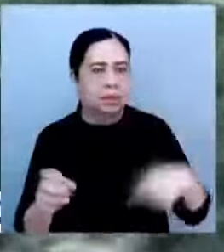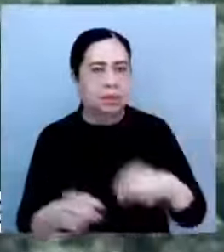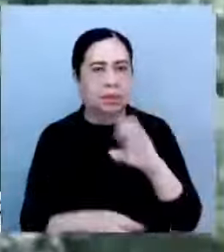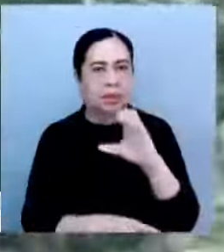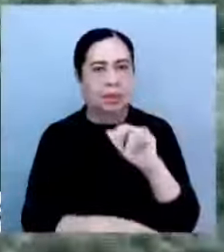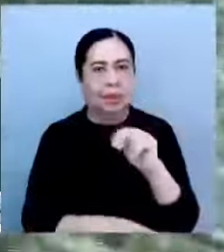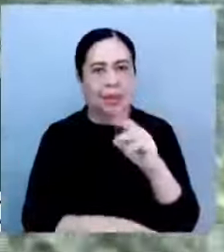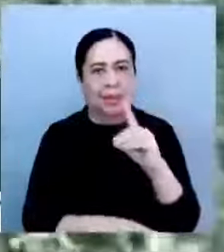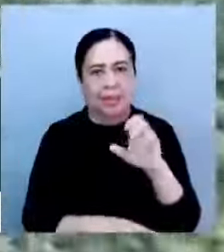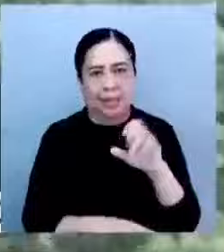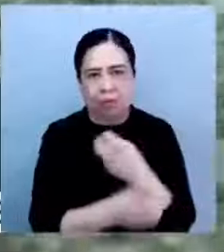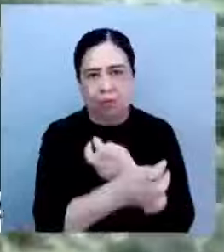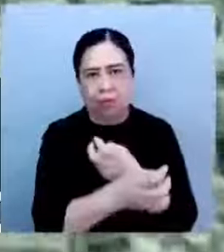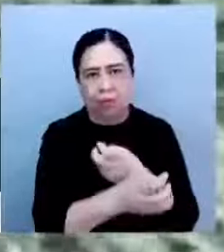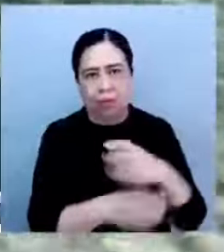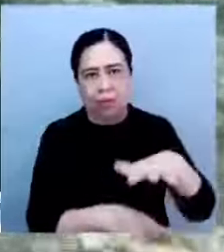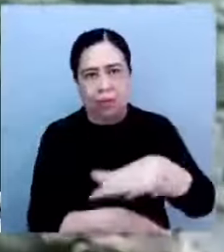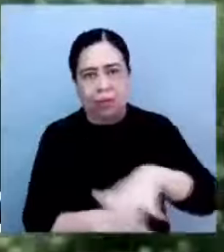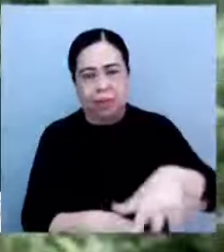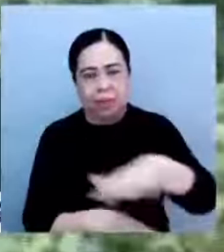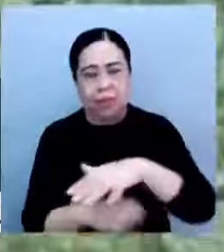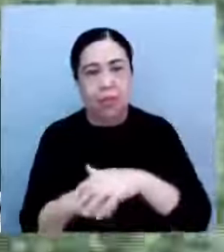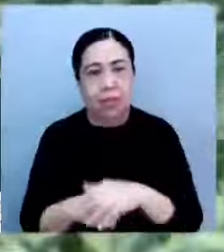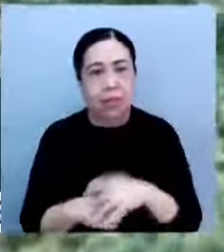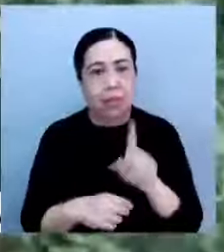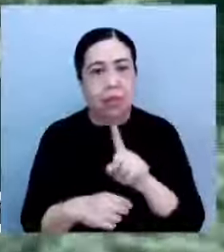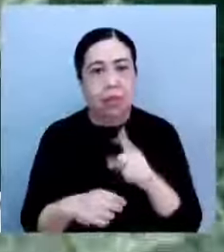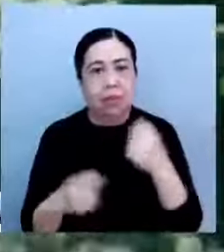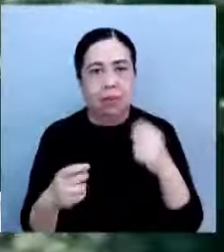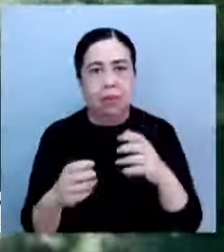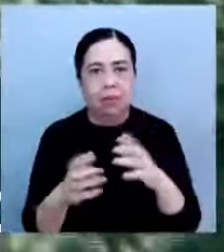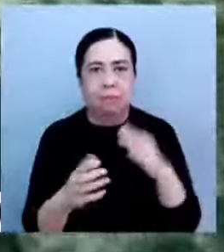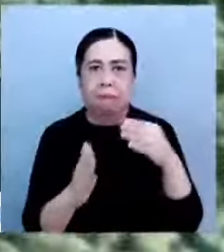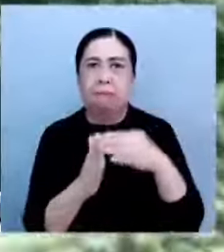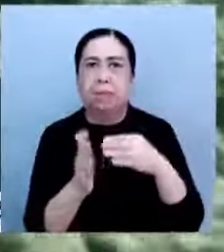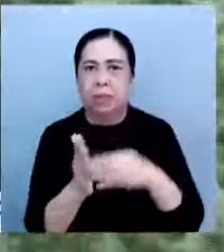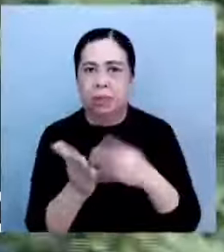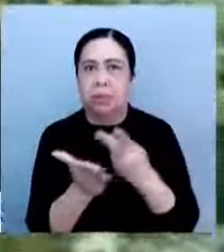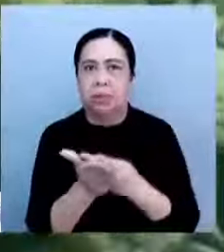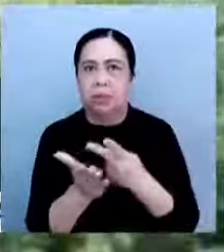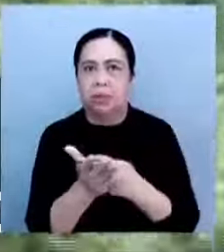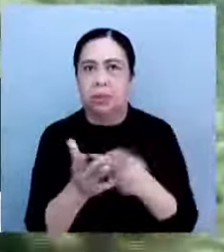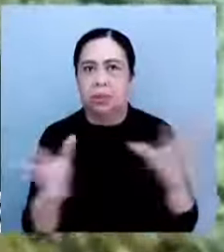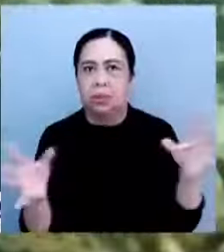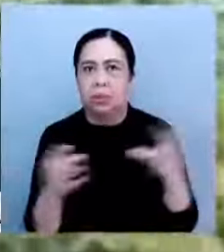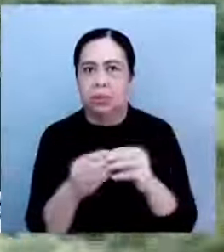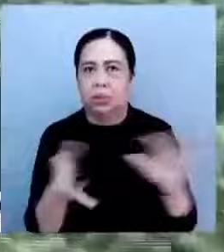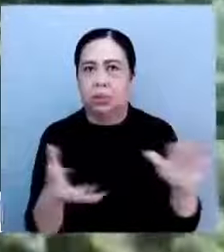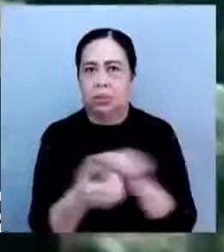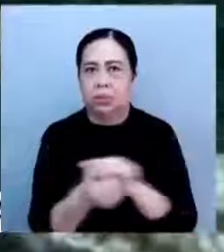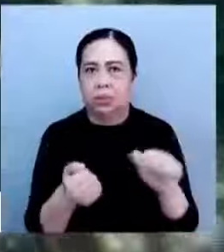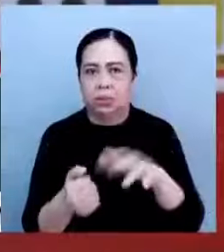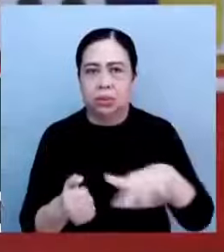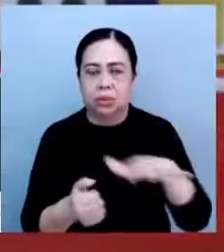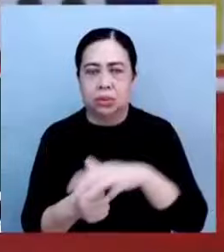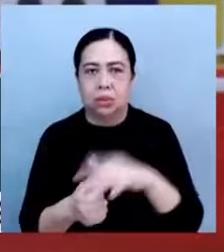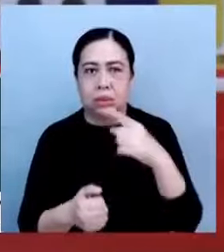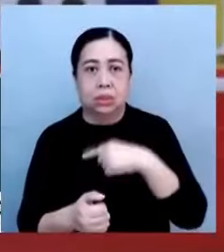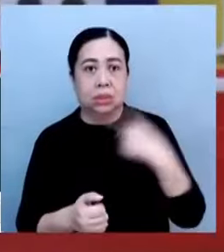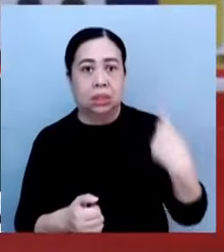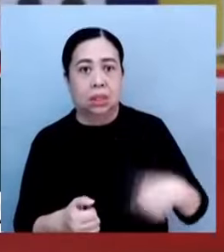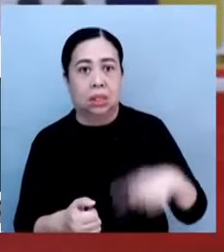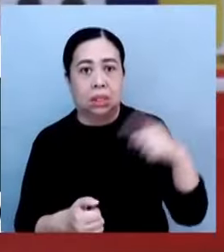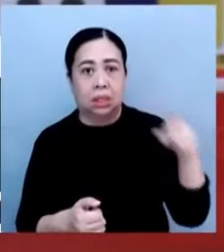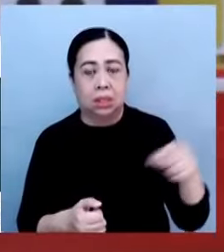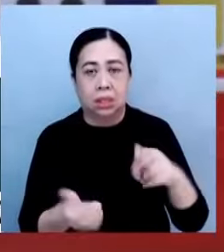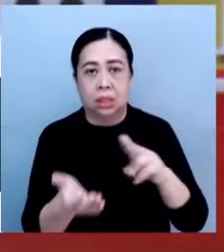area. But officials estimate the cost to breach the billion peso mark. China being, if I'm not mistaken, being a signatory